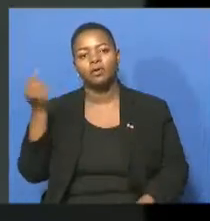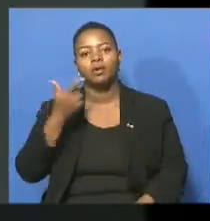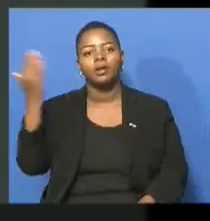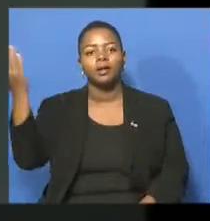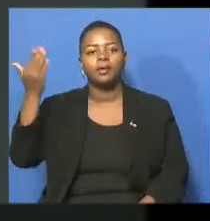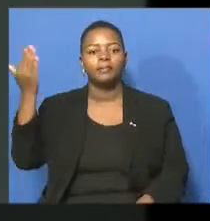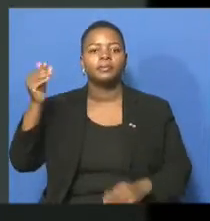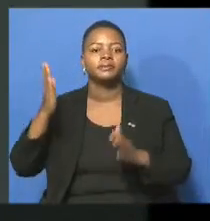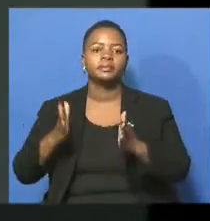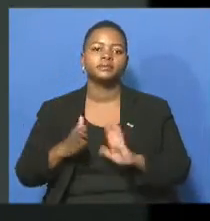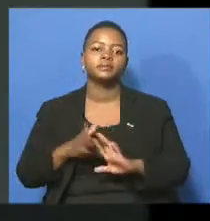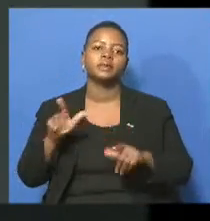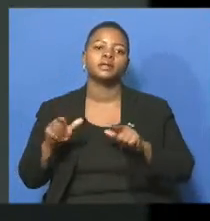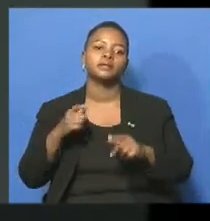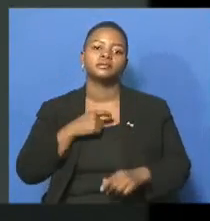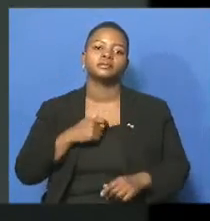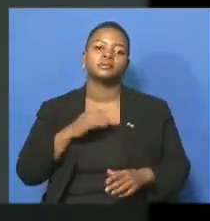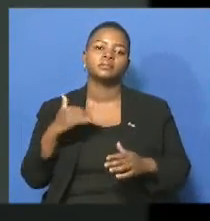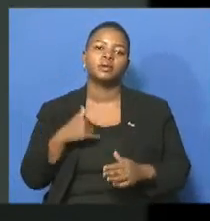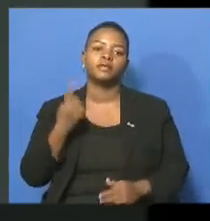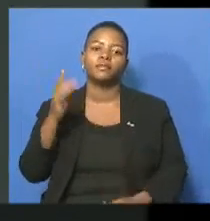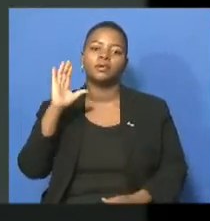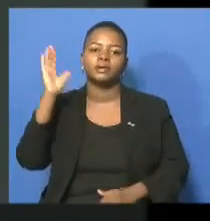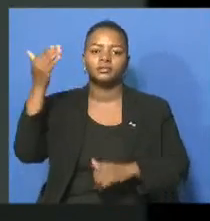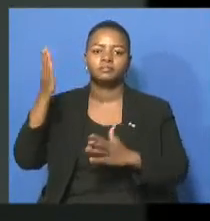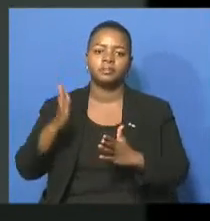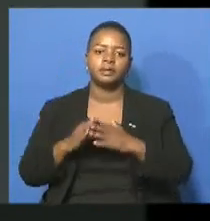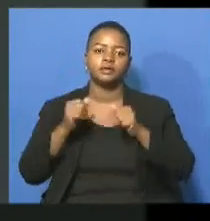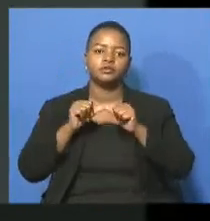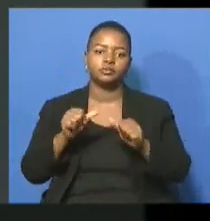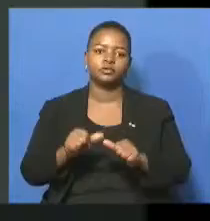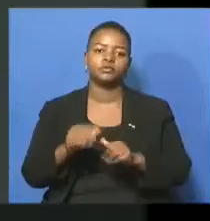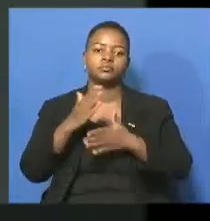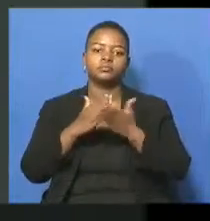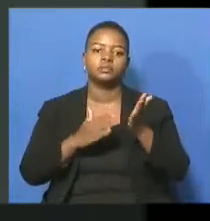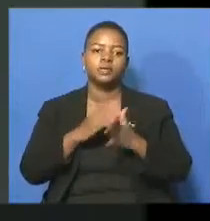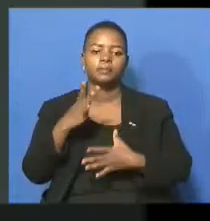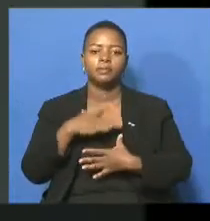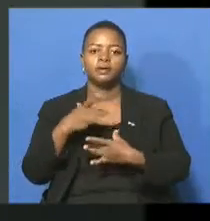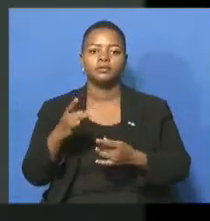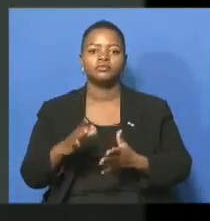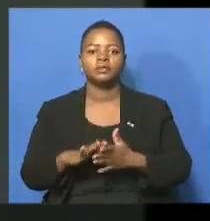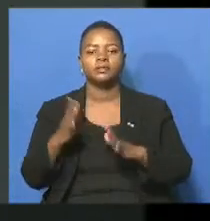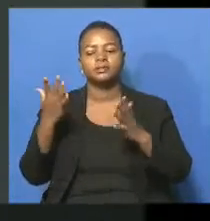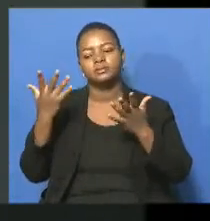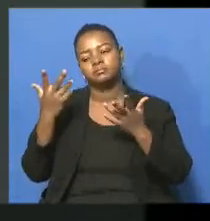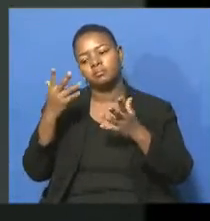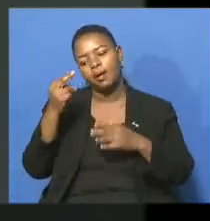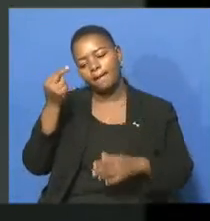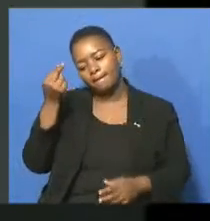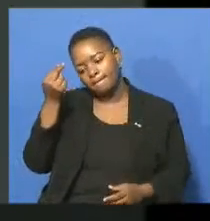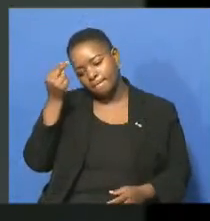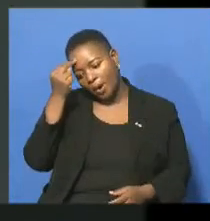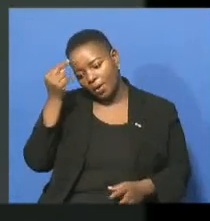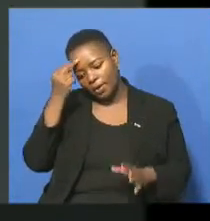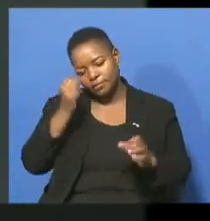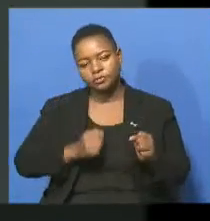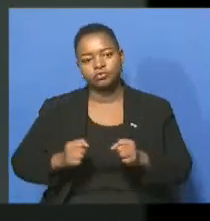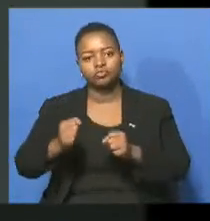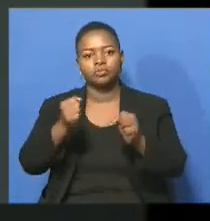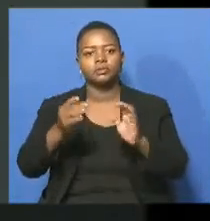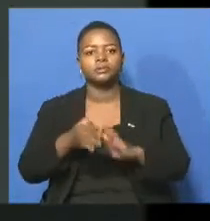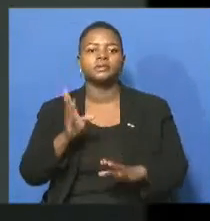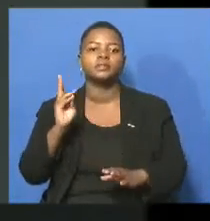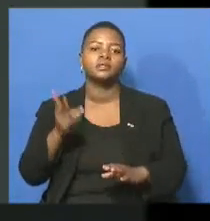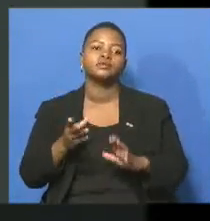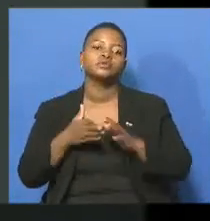presenters. Ladies and gentlemen, we do have one more speaker to take us through some interesting aspects of policing strategies, and that is going to